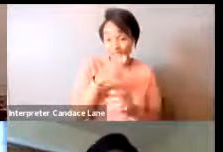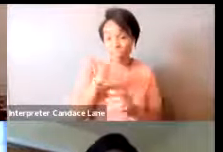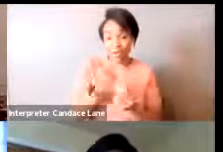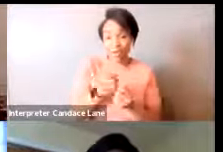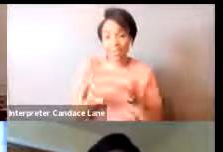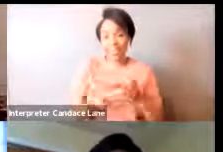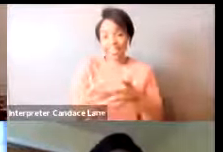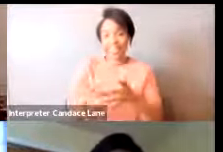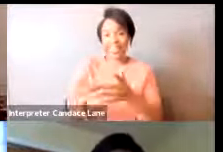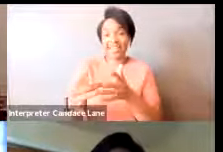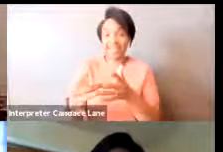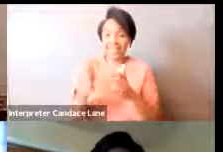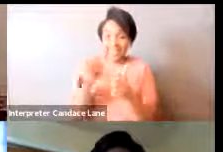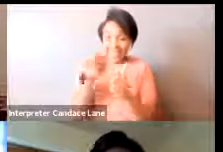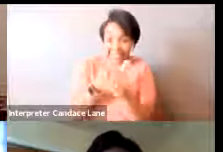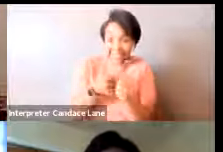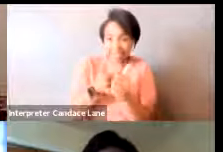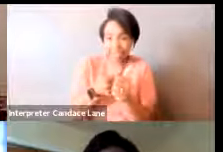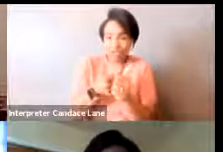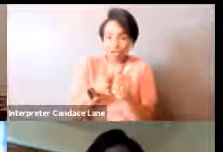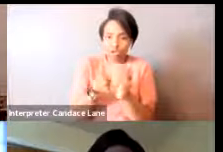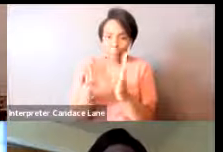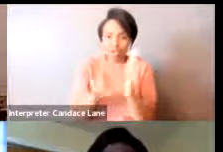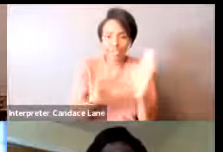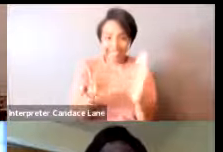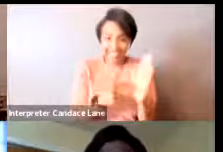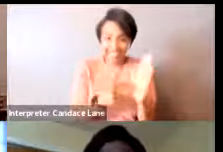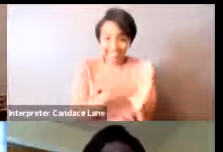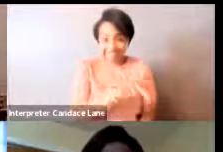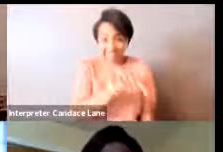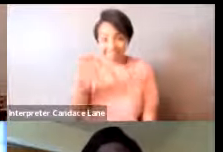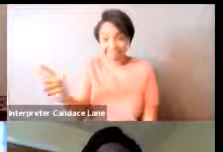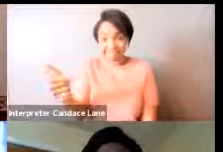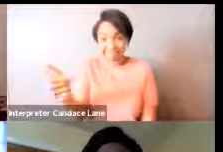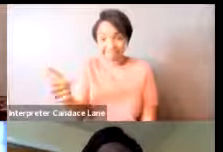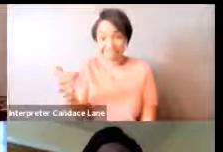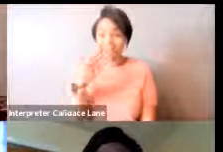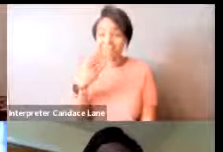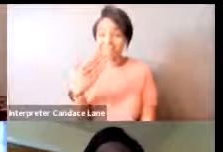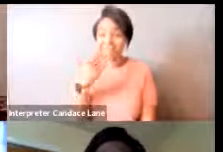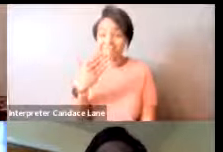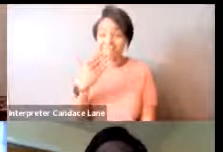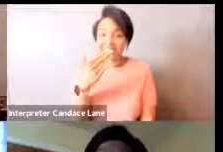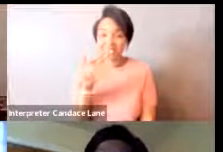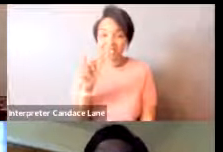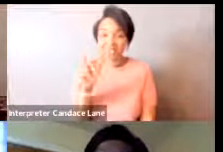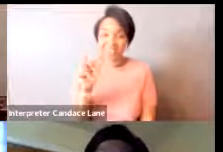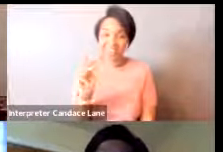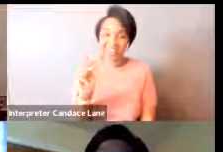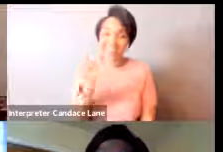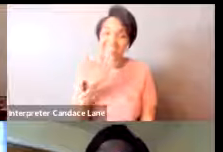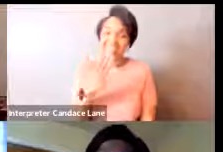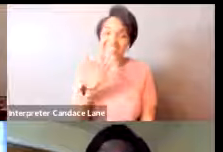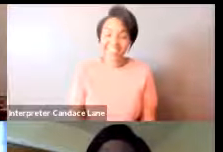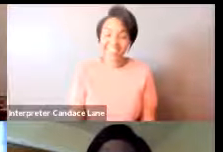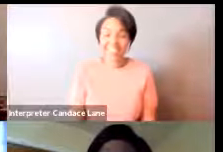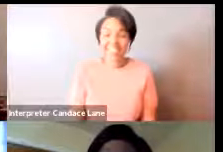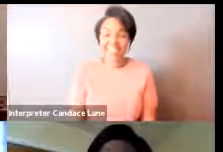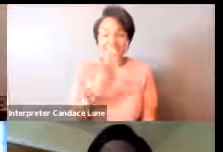following each reading. Dr. Benon? Thank you, Ron. Thank you. Good